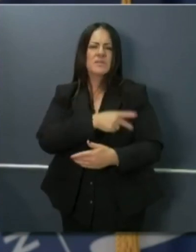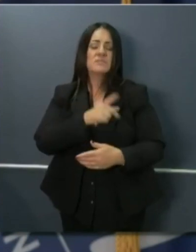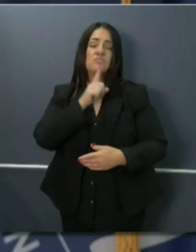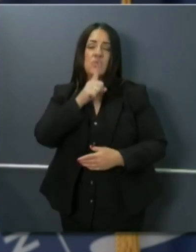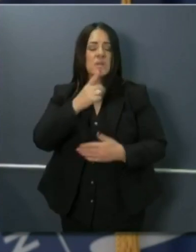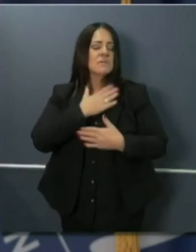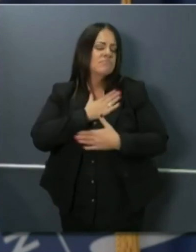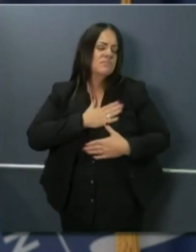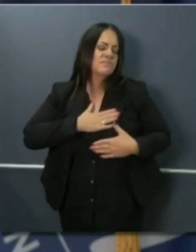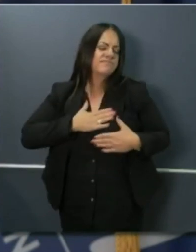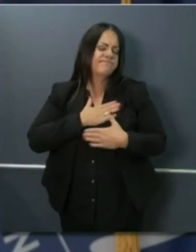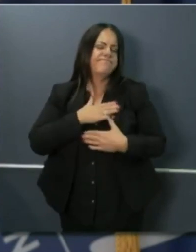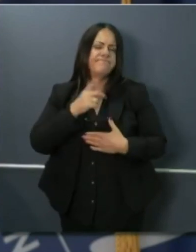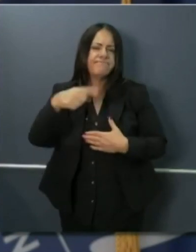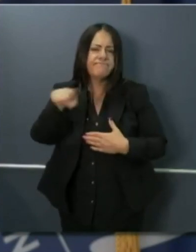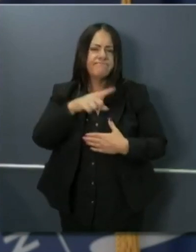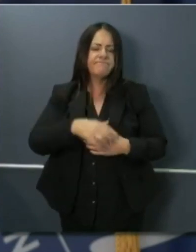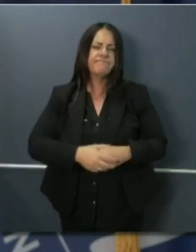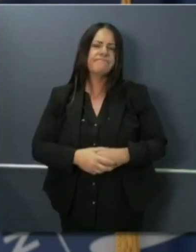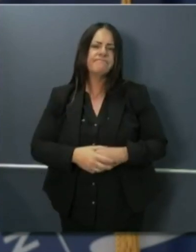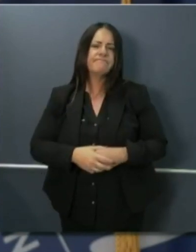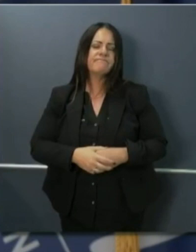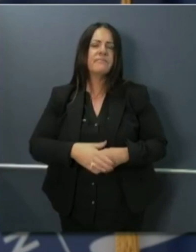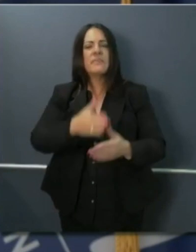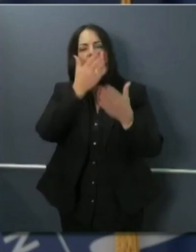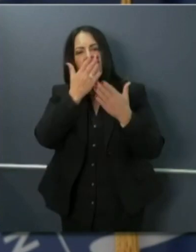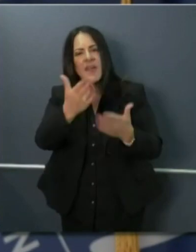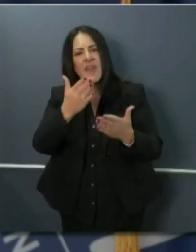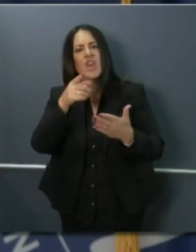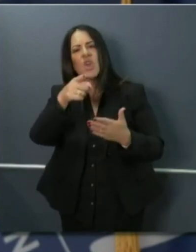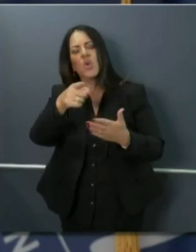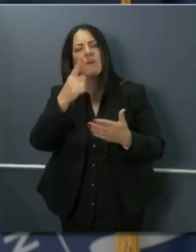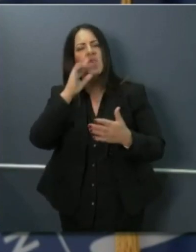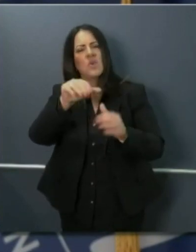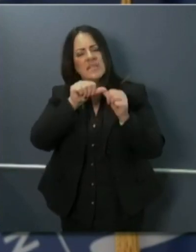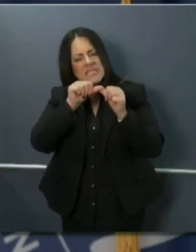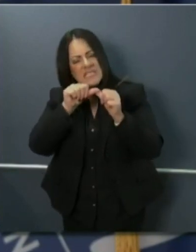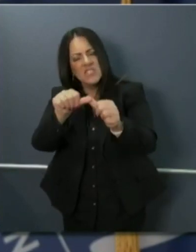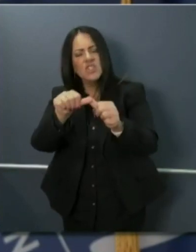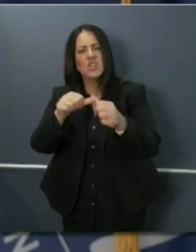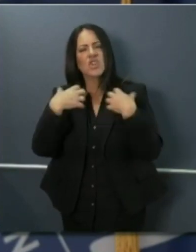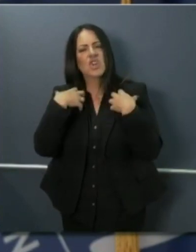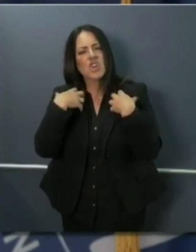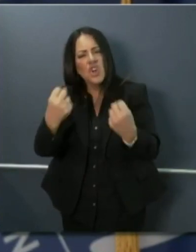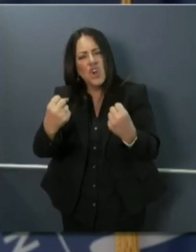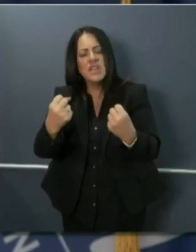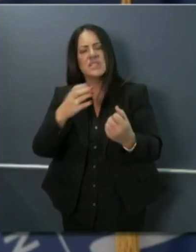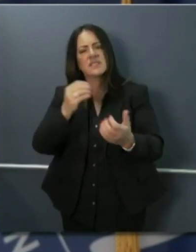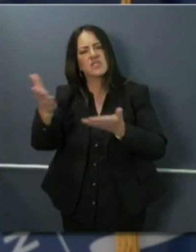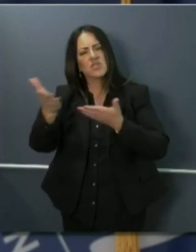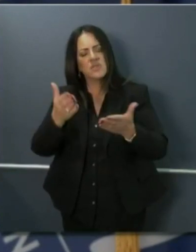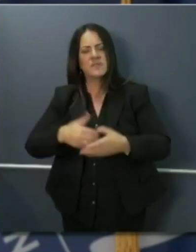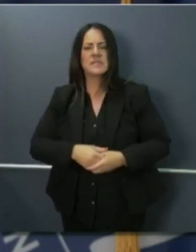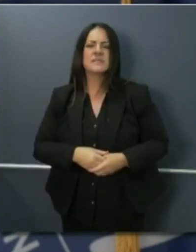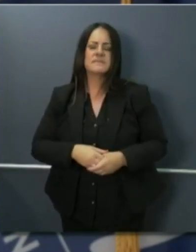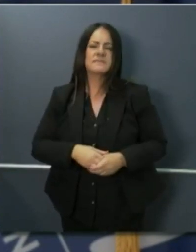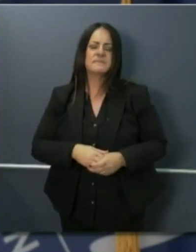you and thank you in advance for your continued courage and your service. And please reach out